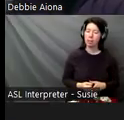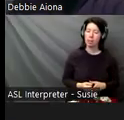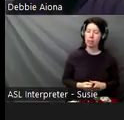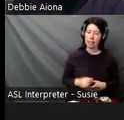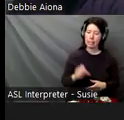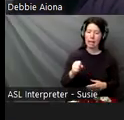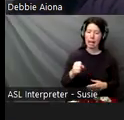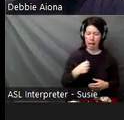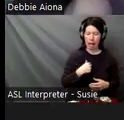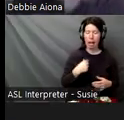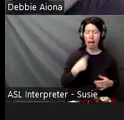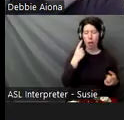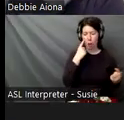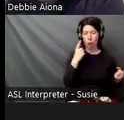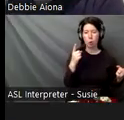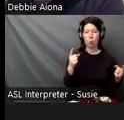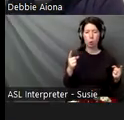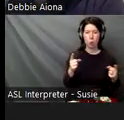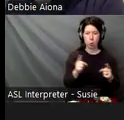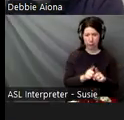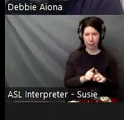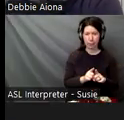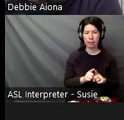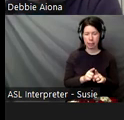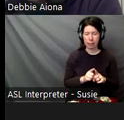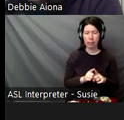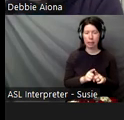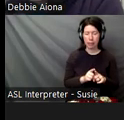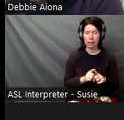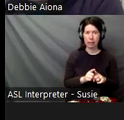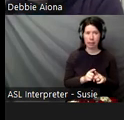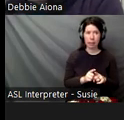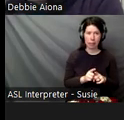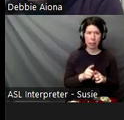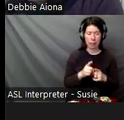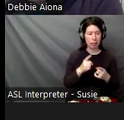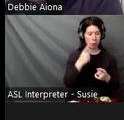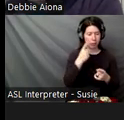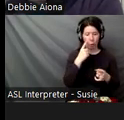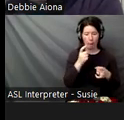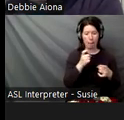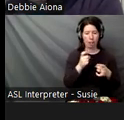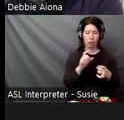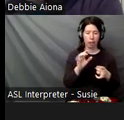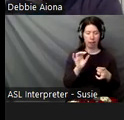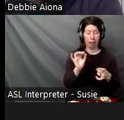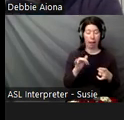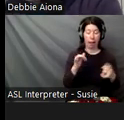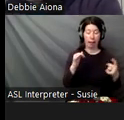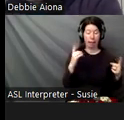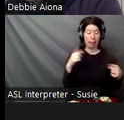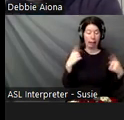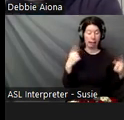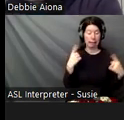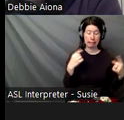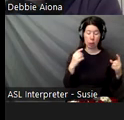I agree, you know, just for managing the chaos of what that could potentially